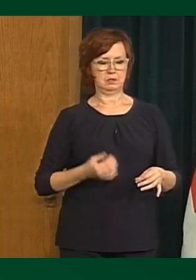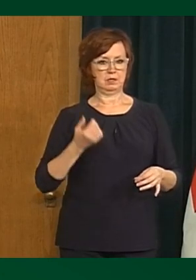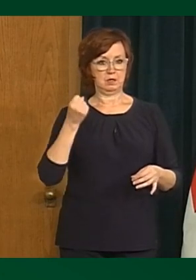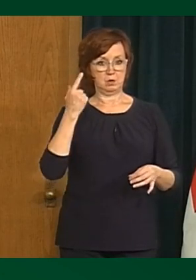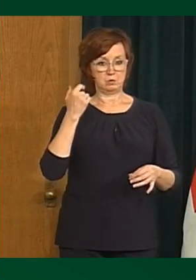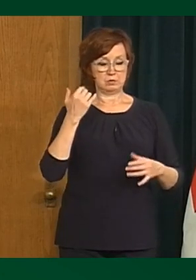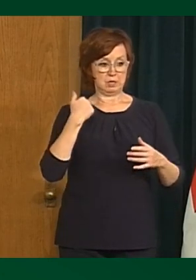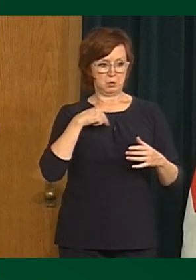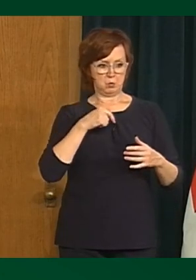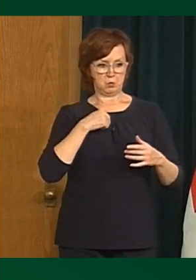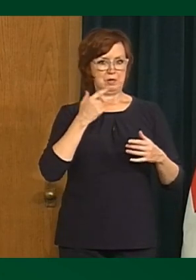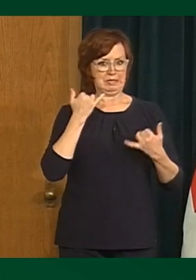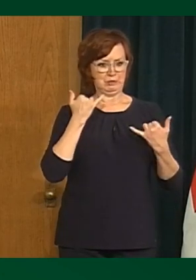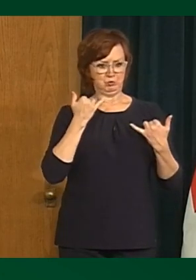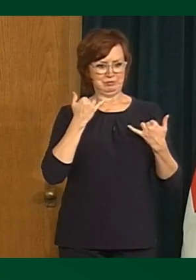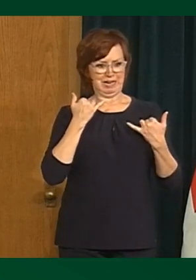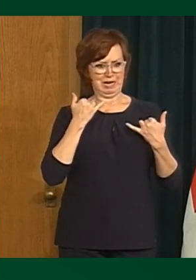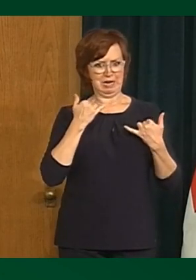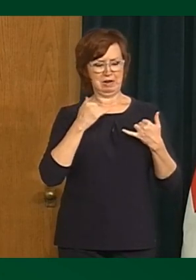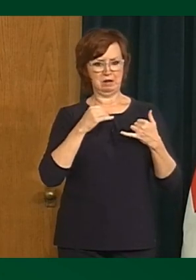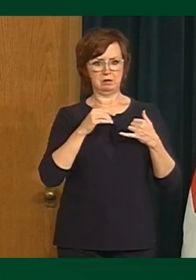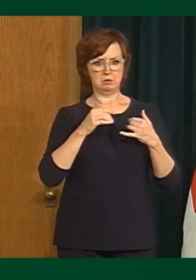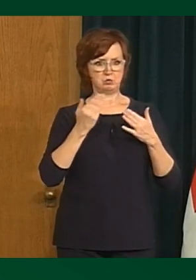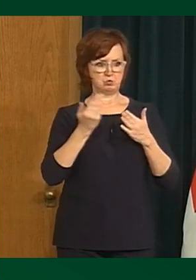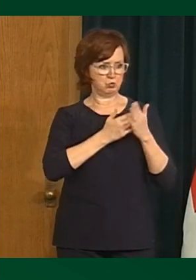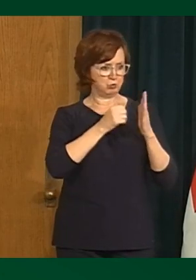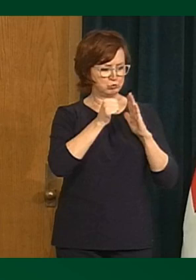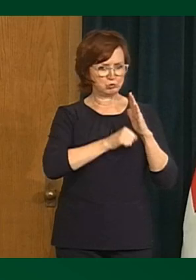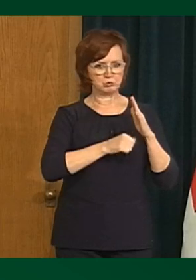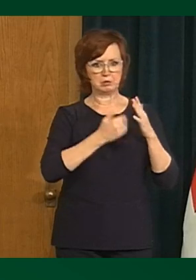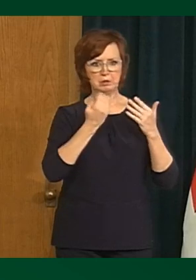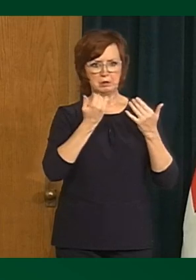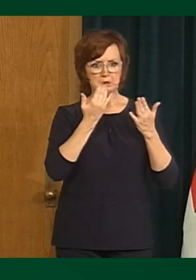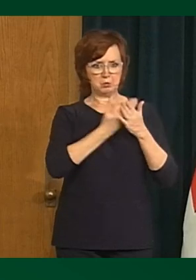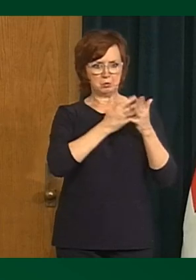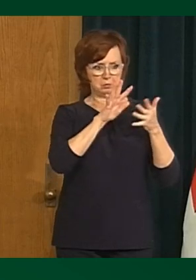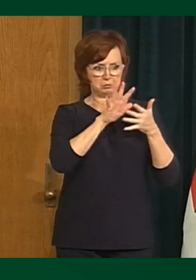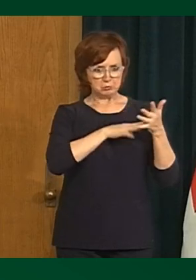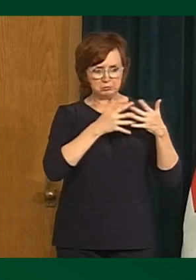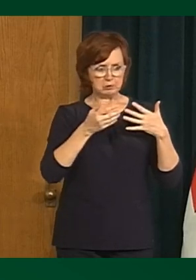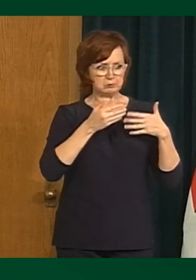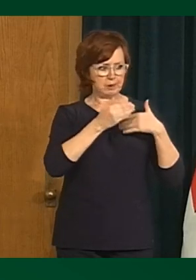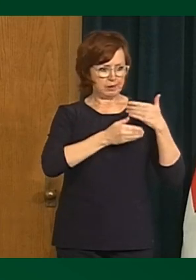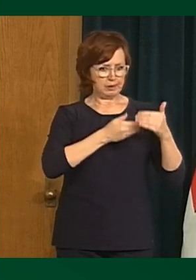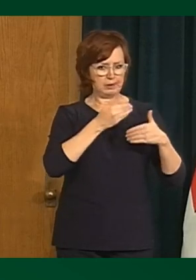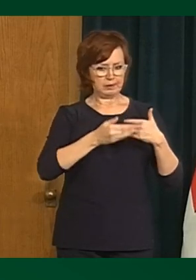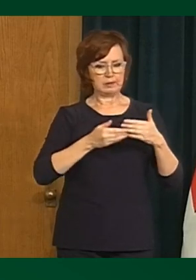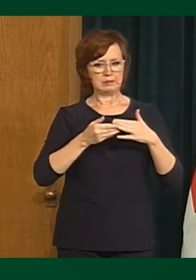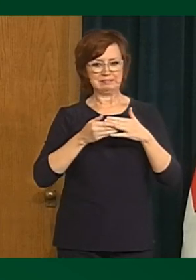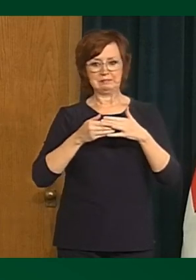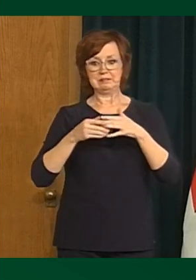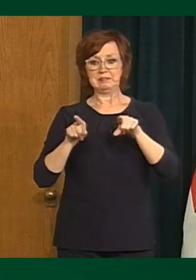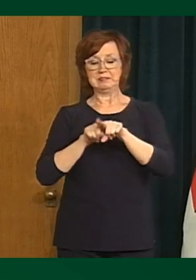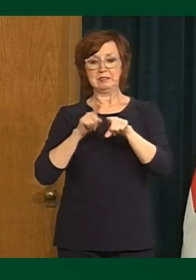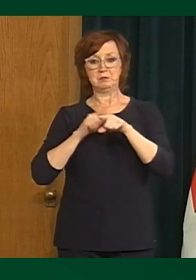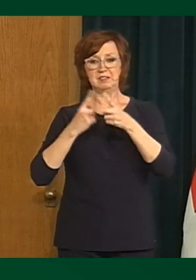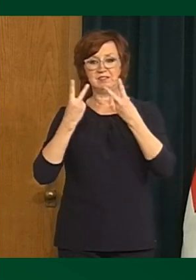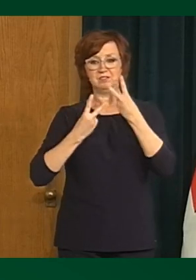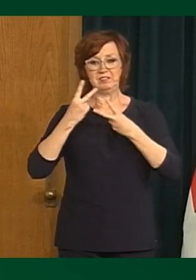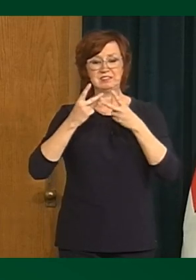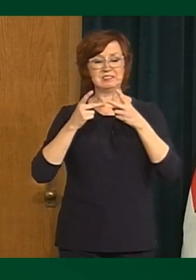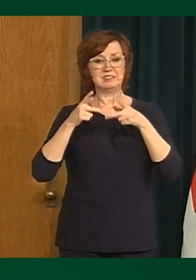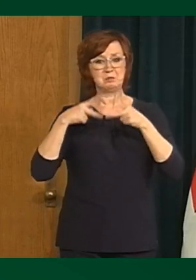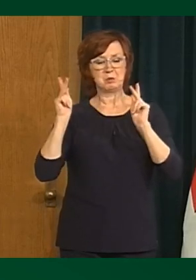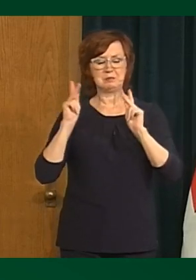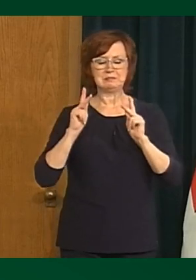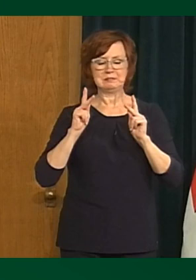but we are working on it, and you will likely see over the upcoming weeks a phased-in plan suggestion for not just hospitalized patients, but